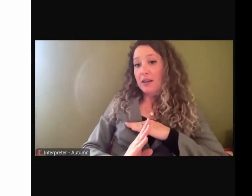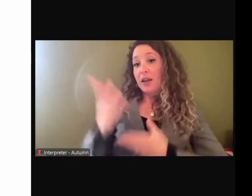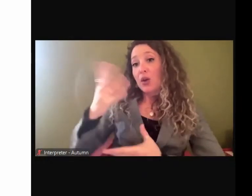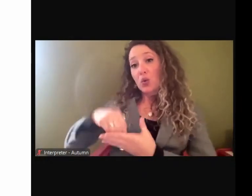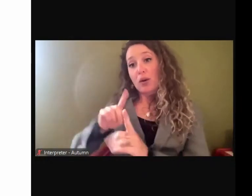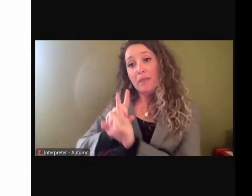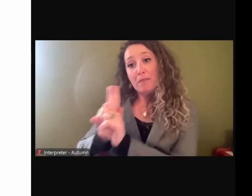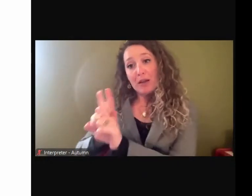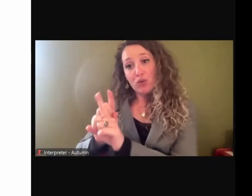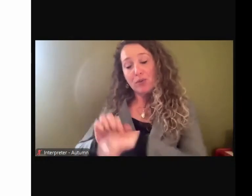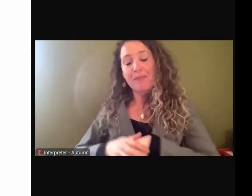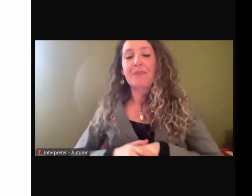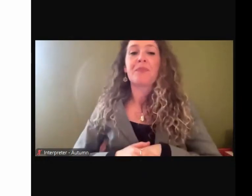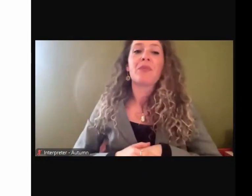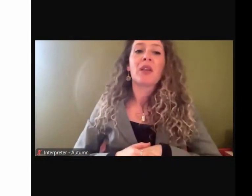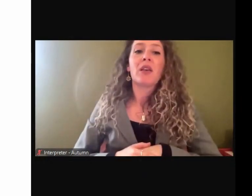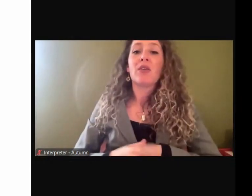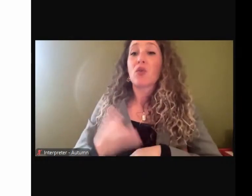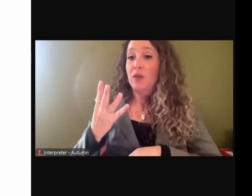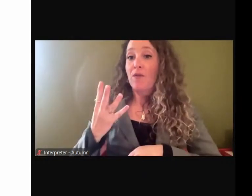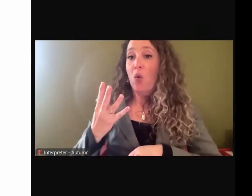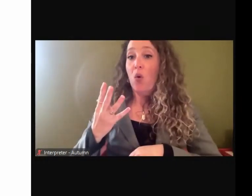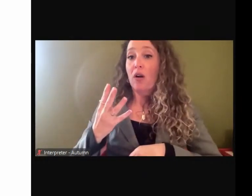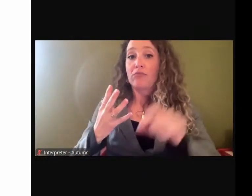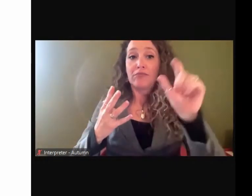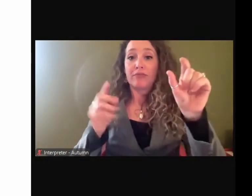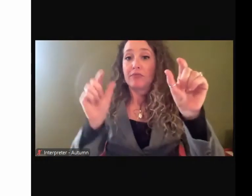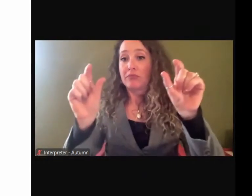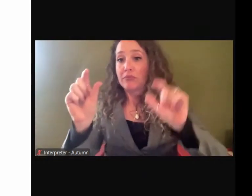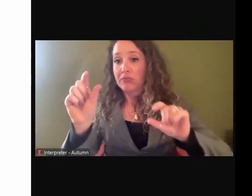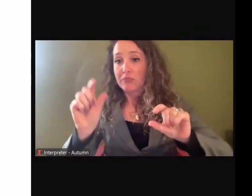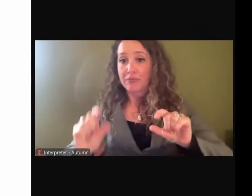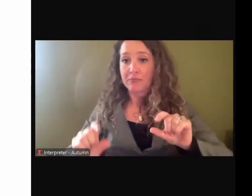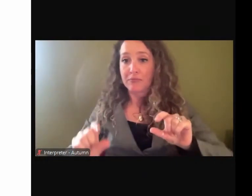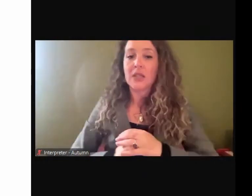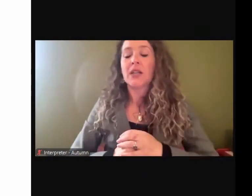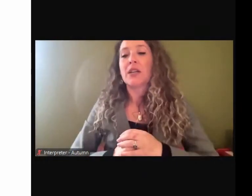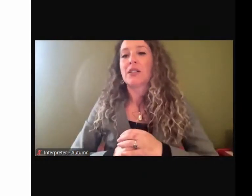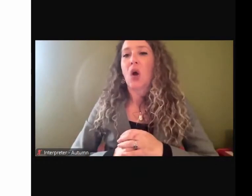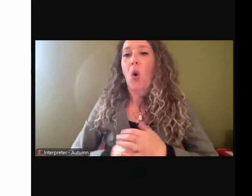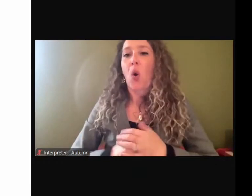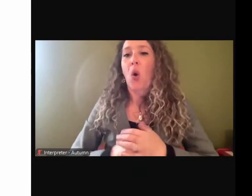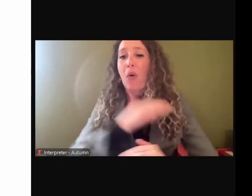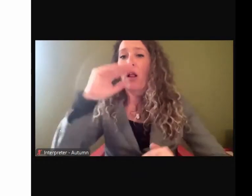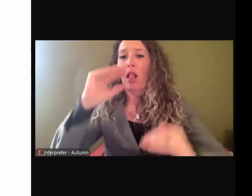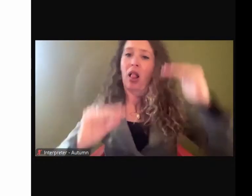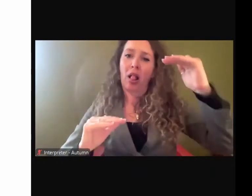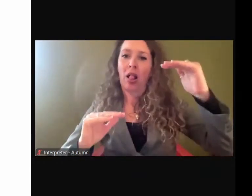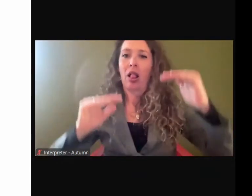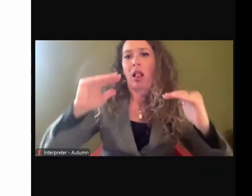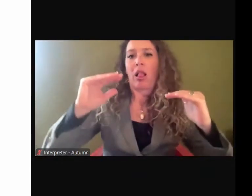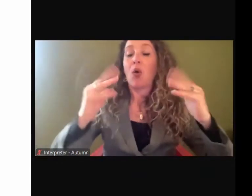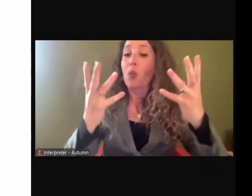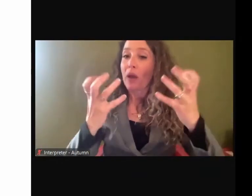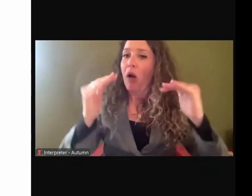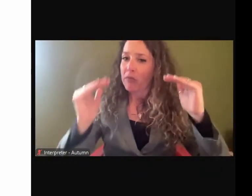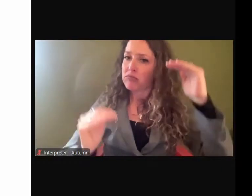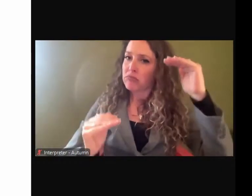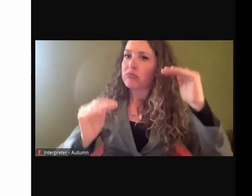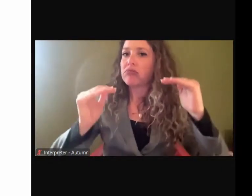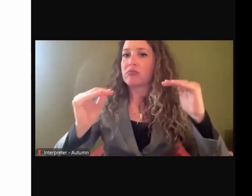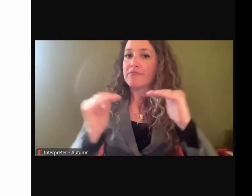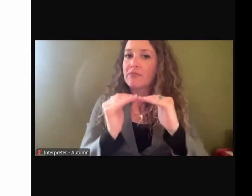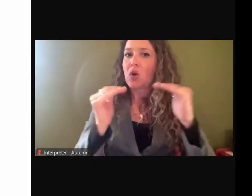that we do our best to integrate. So addressing those power imbalances in healthcare relationships. We always want to center lived experience of